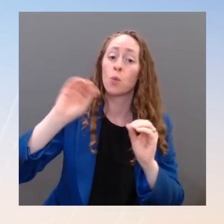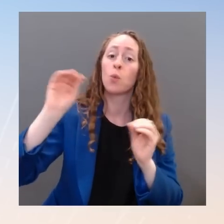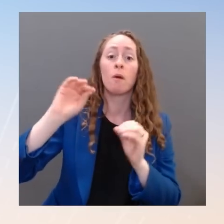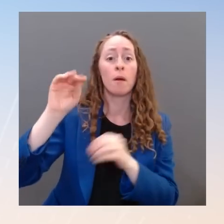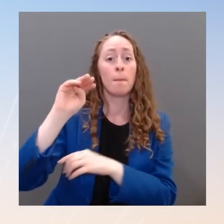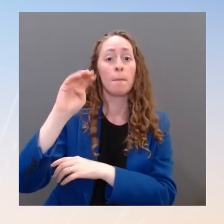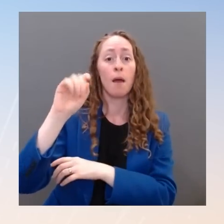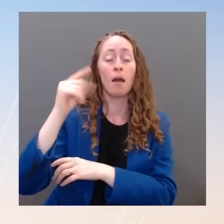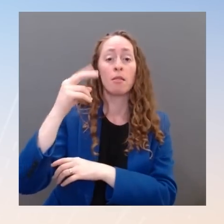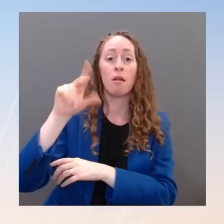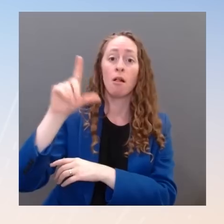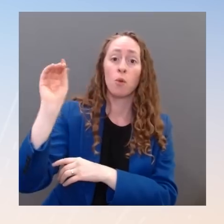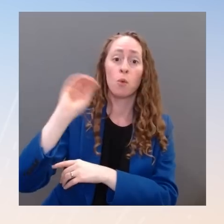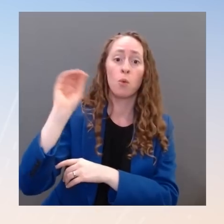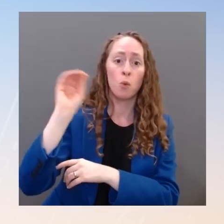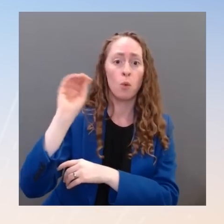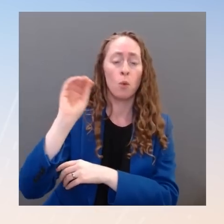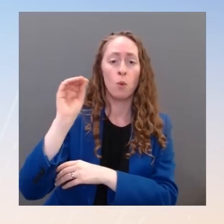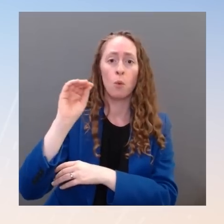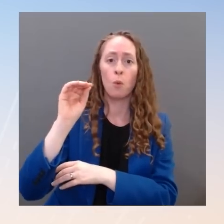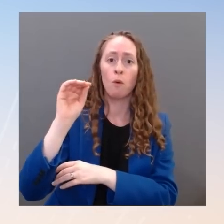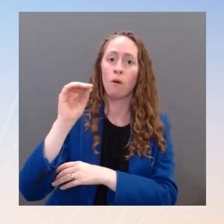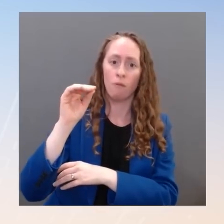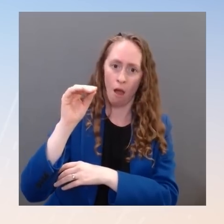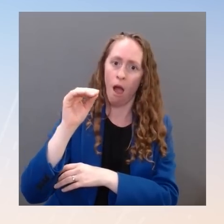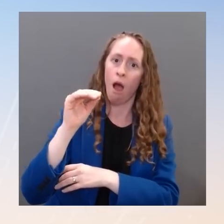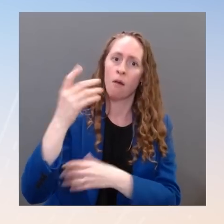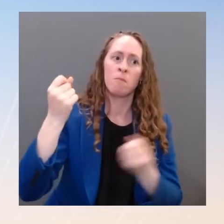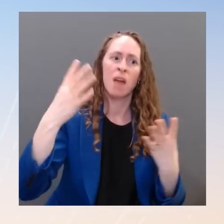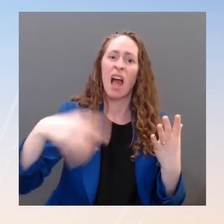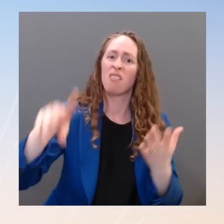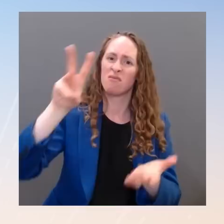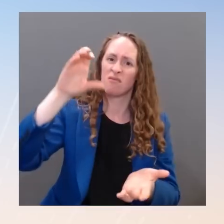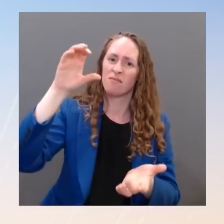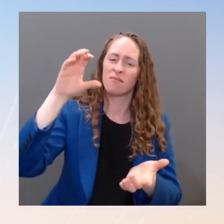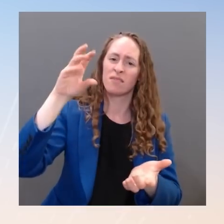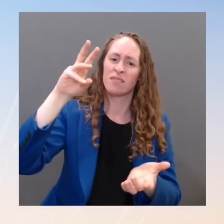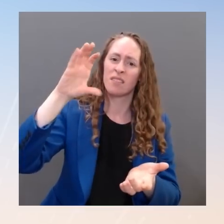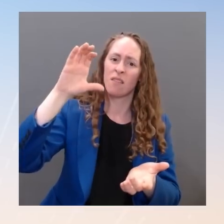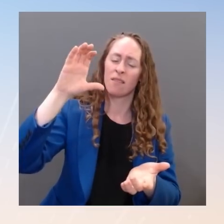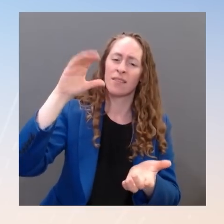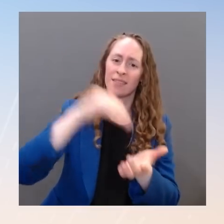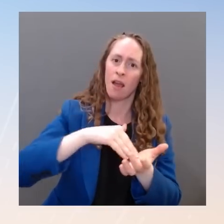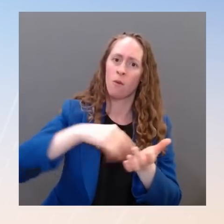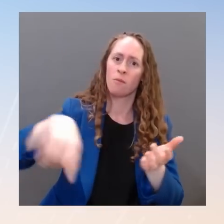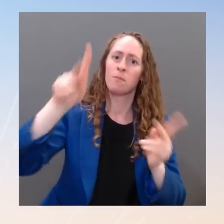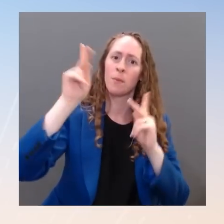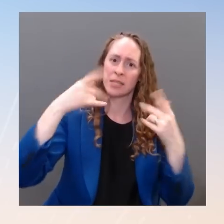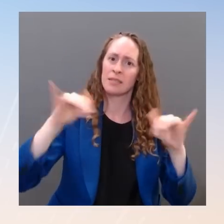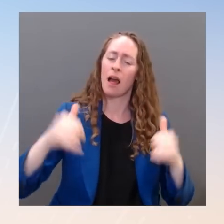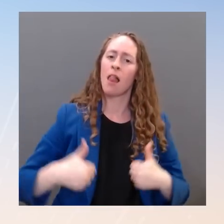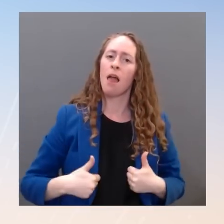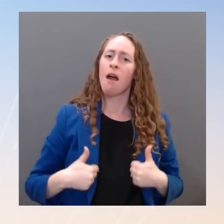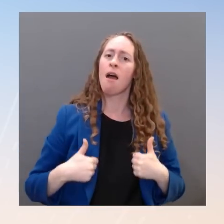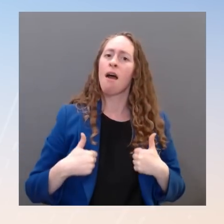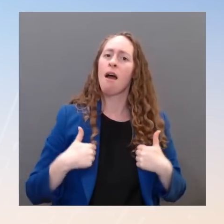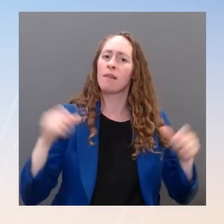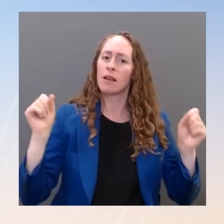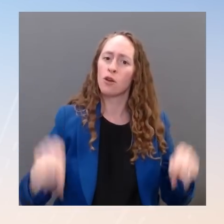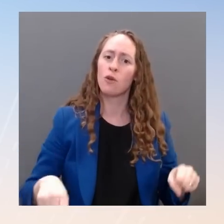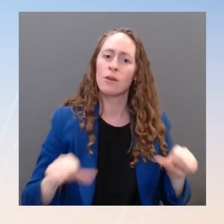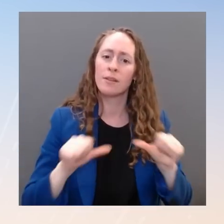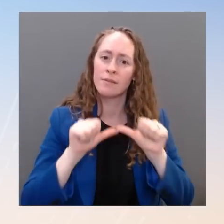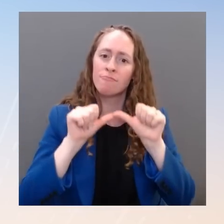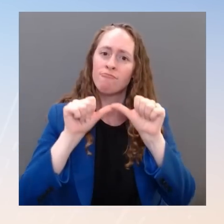650,000 deaths, including 238,000 African Americans. There are also high rates of use by children and